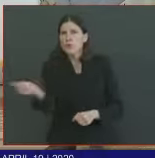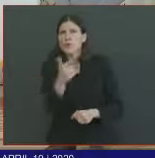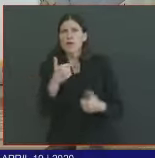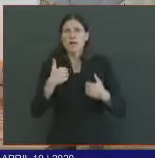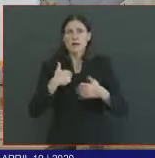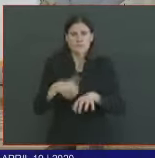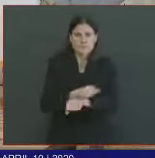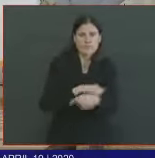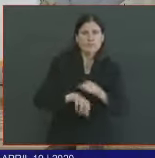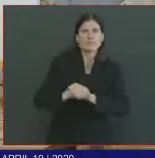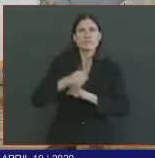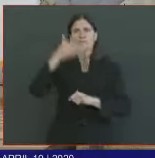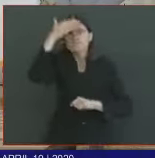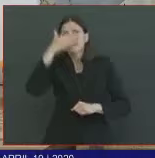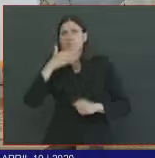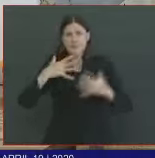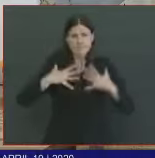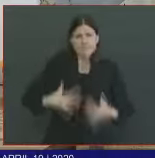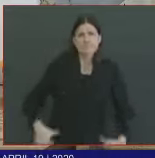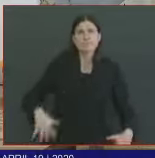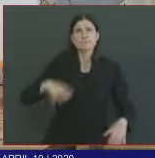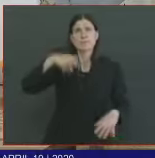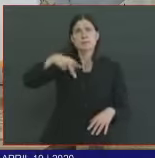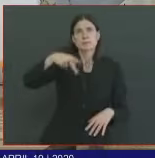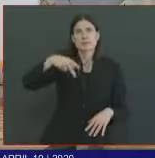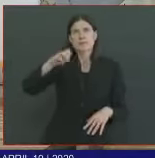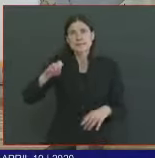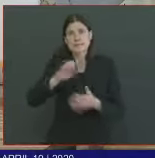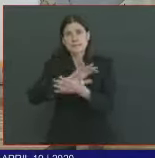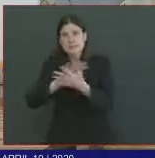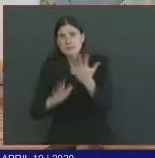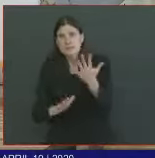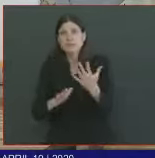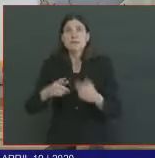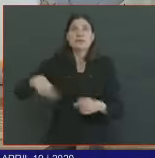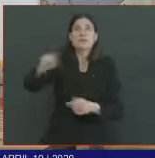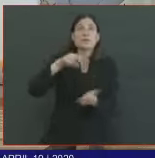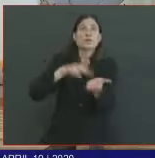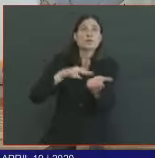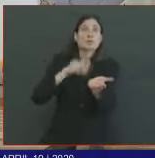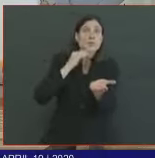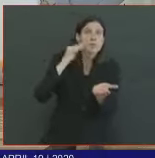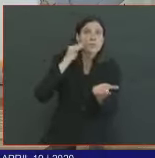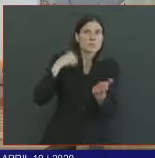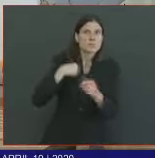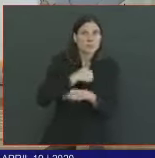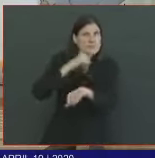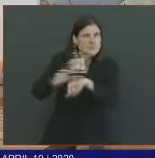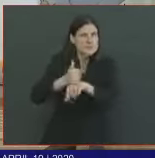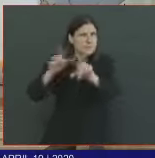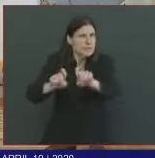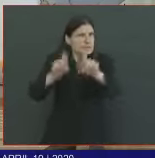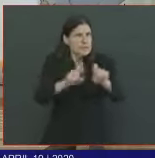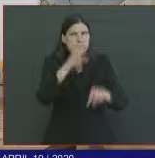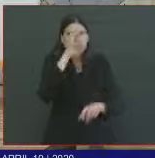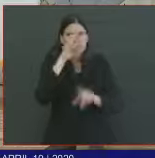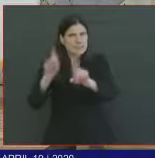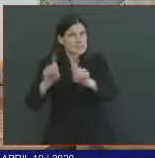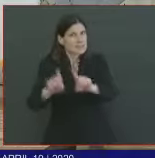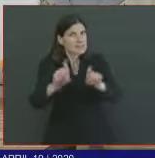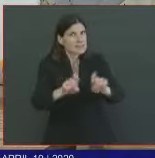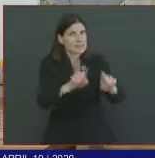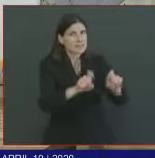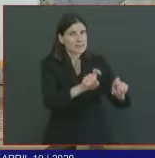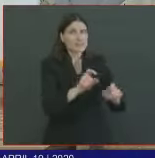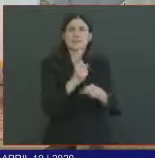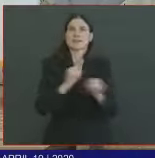on our nursing homes with strike teams and mobile testing. Everyone can now take a minimum of 10 sick